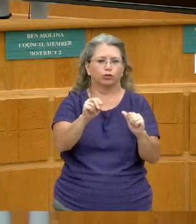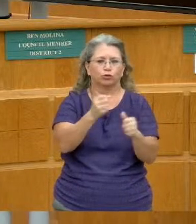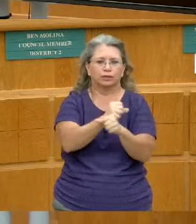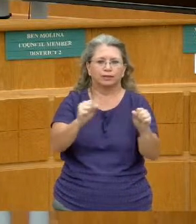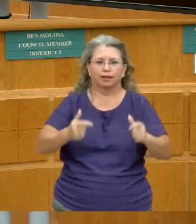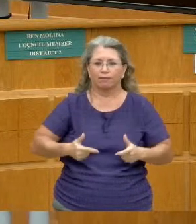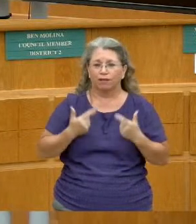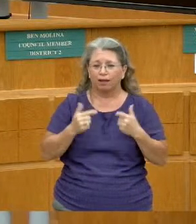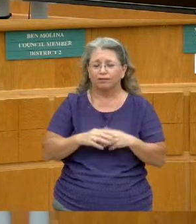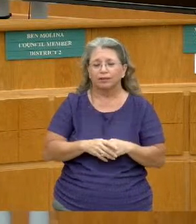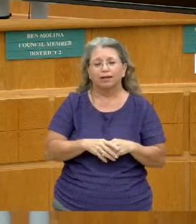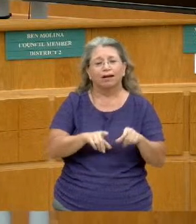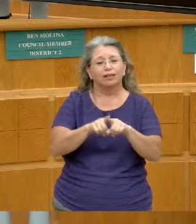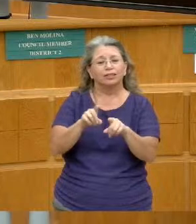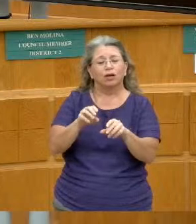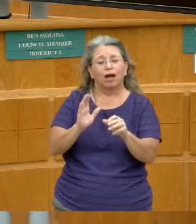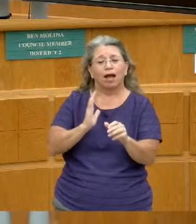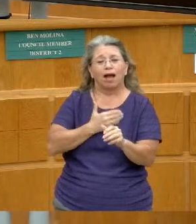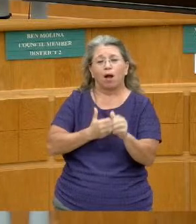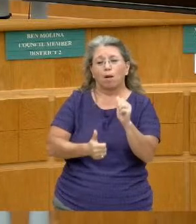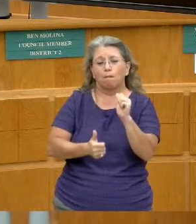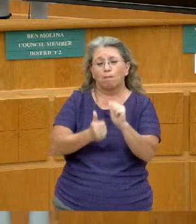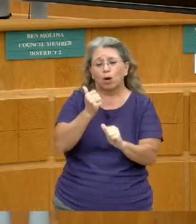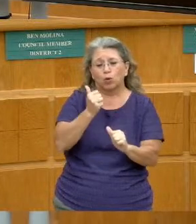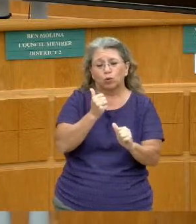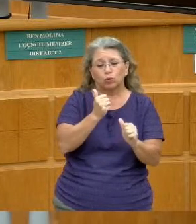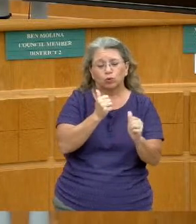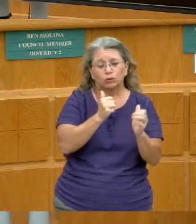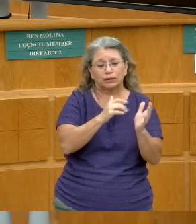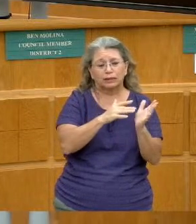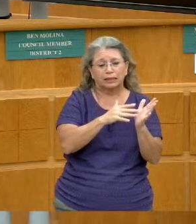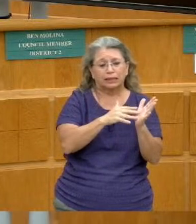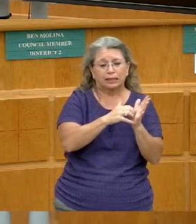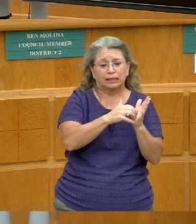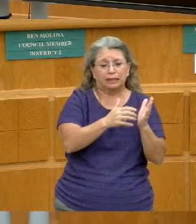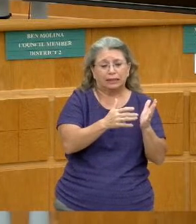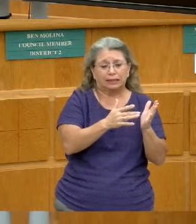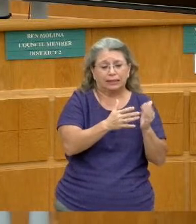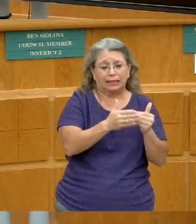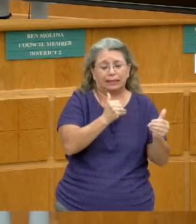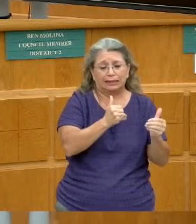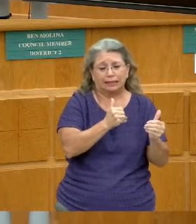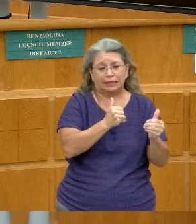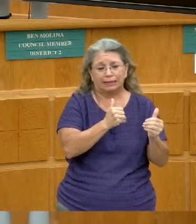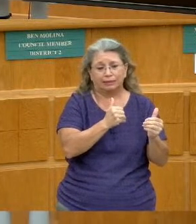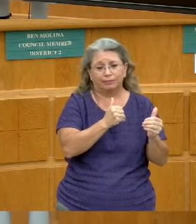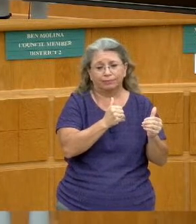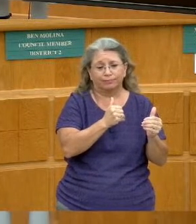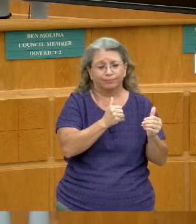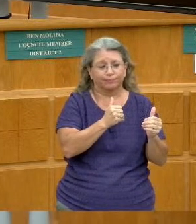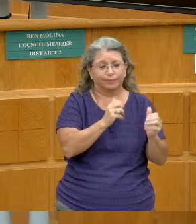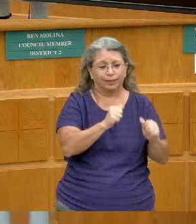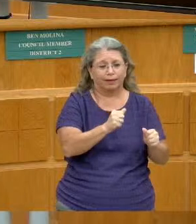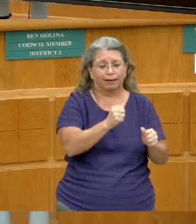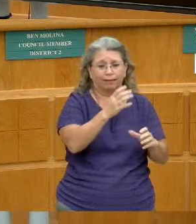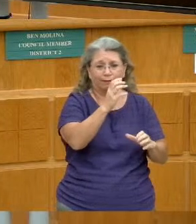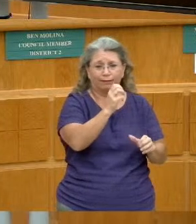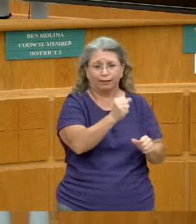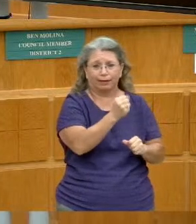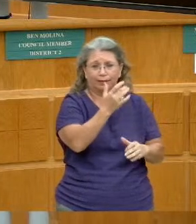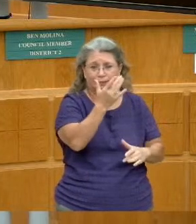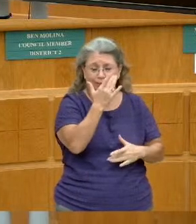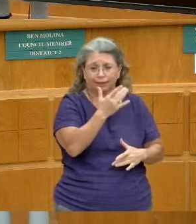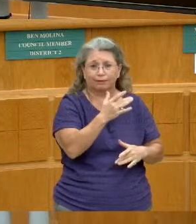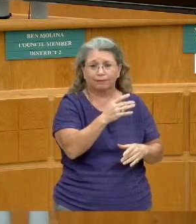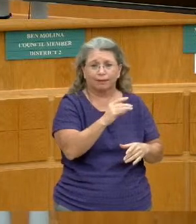in our most vulnerable arenas, like our nursing homes and at the state school, we'd like to be able to take convalescent plasma therapy